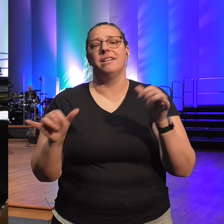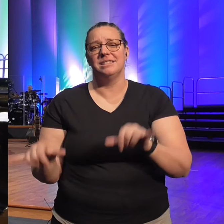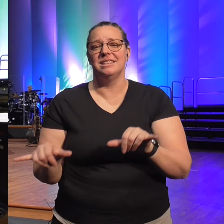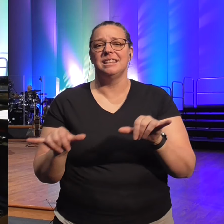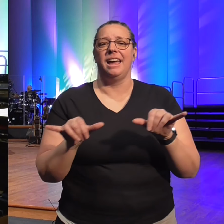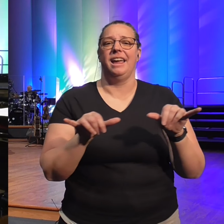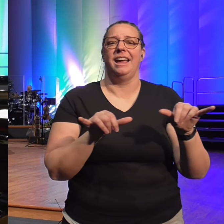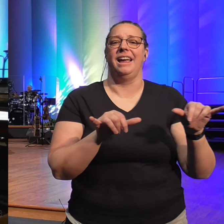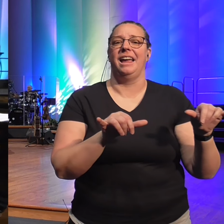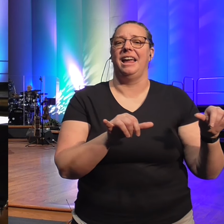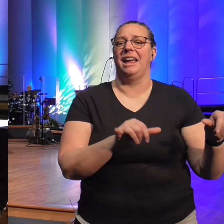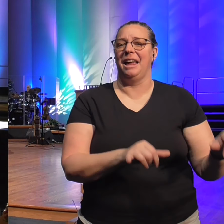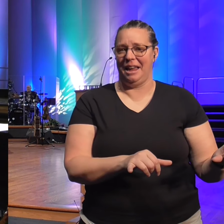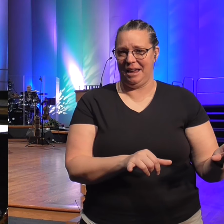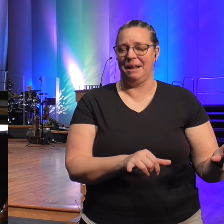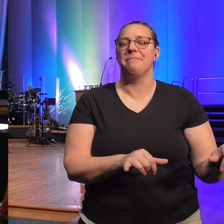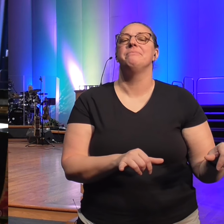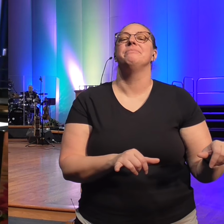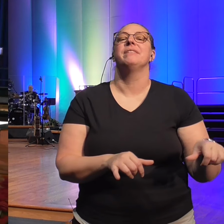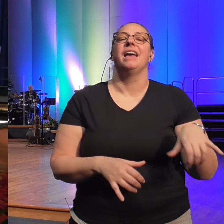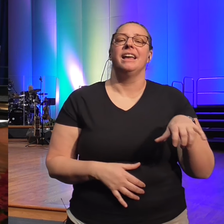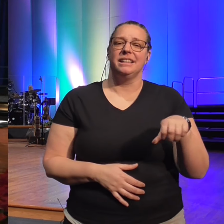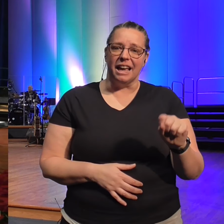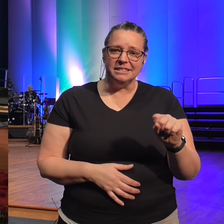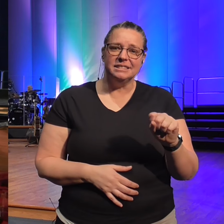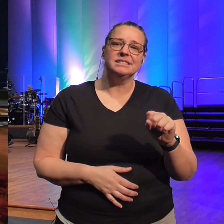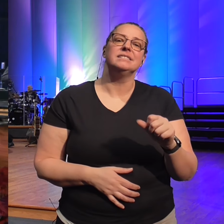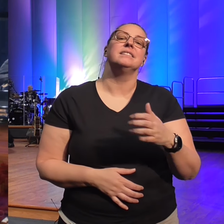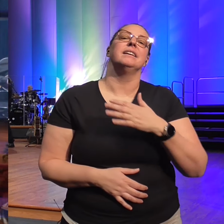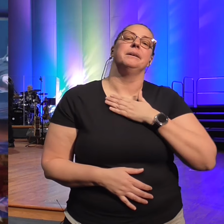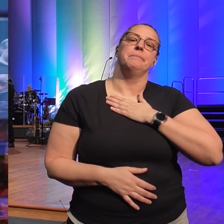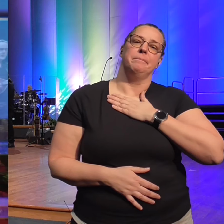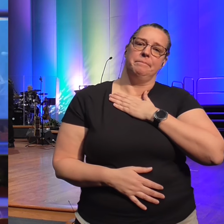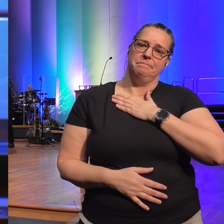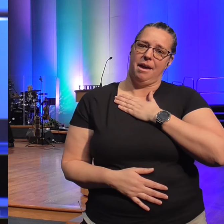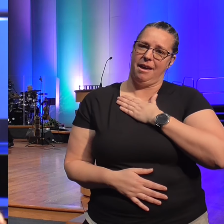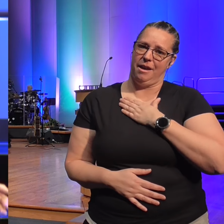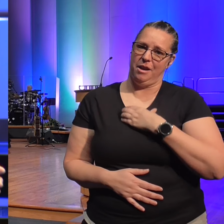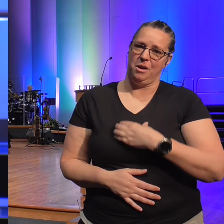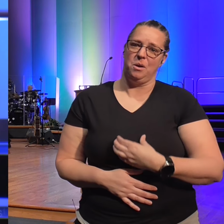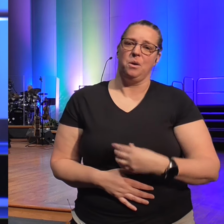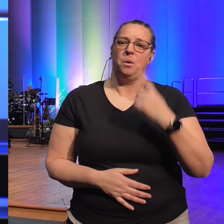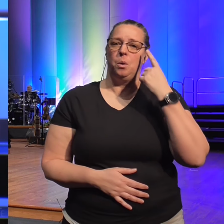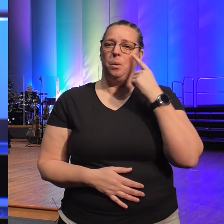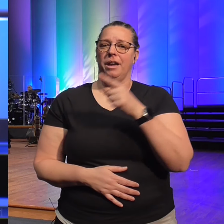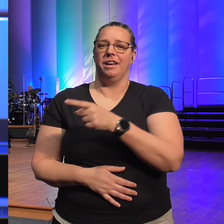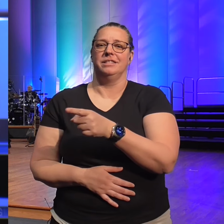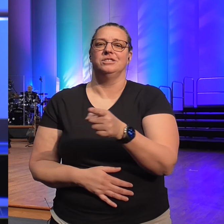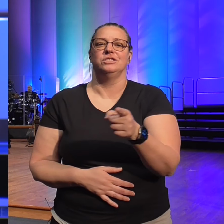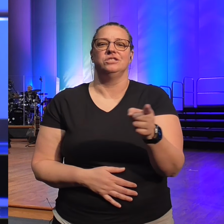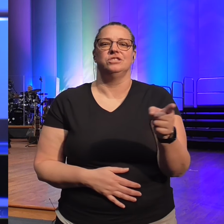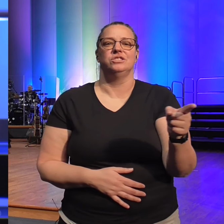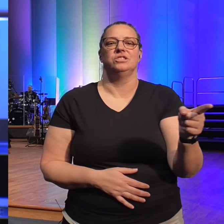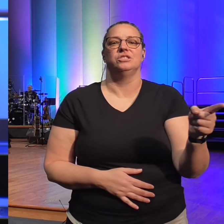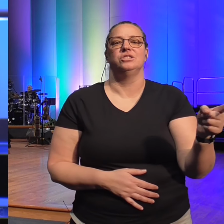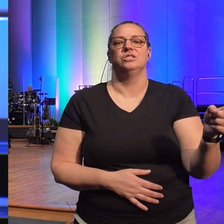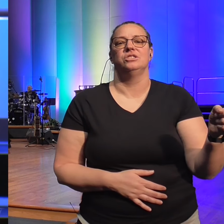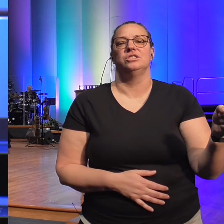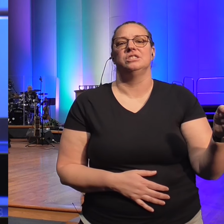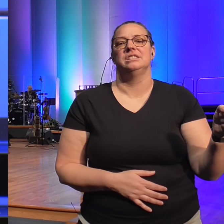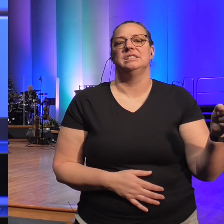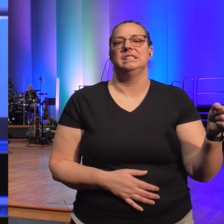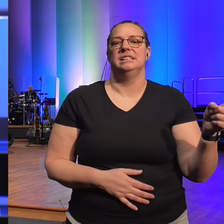too. Yeah, this is my